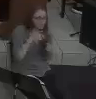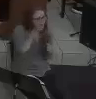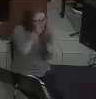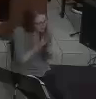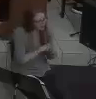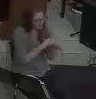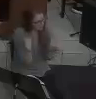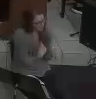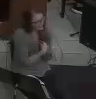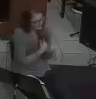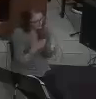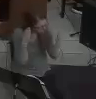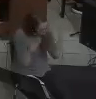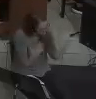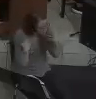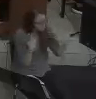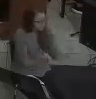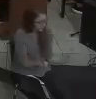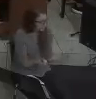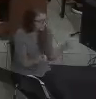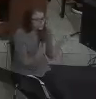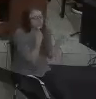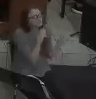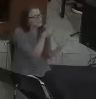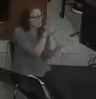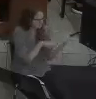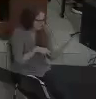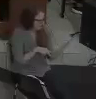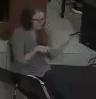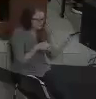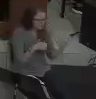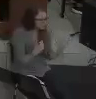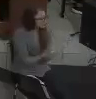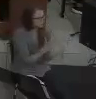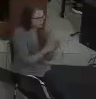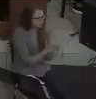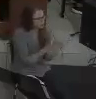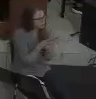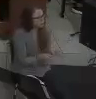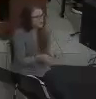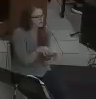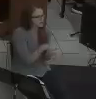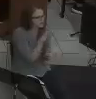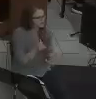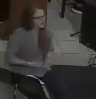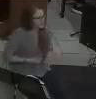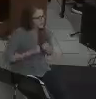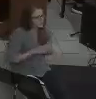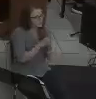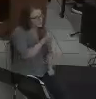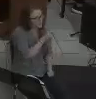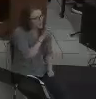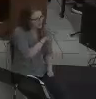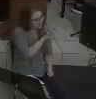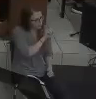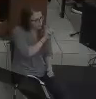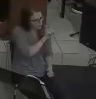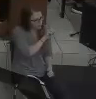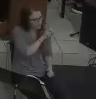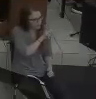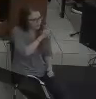courageous. Recently, I read this wonderful new bestseller on the spiritual life of Eleanor Roosevelt. And she's one